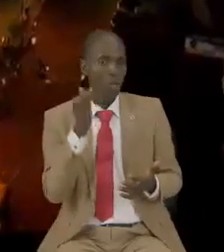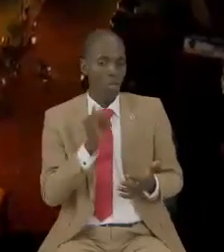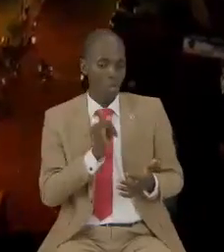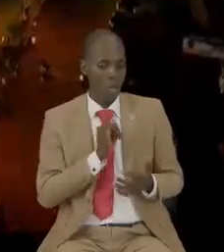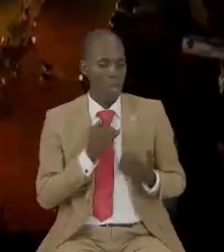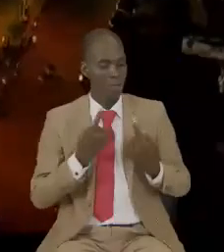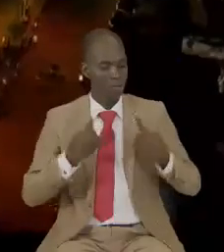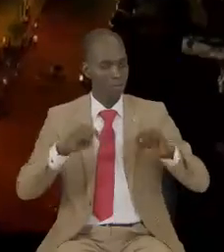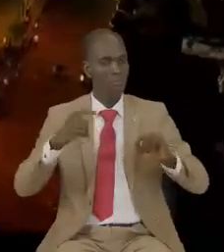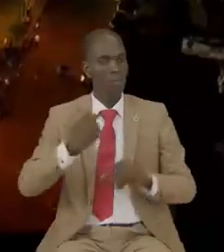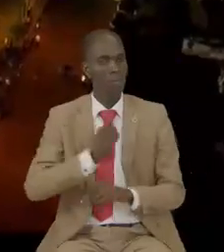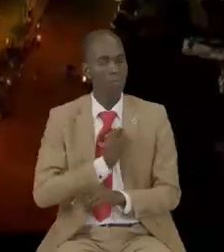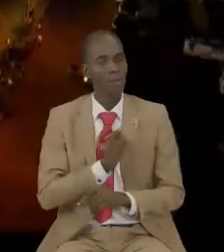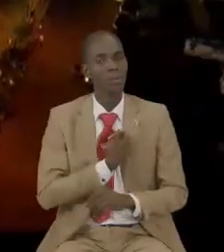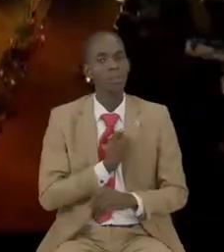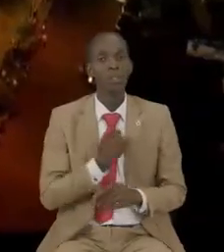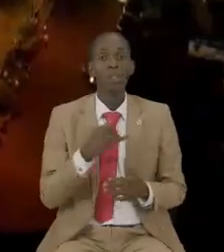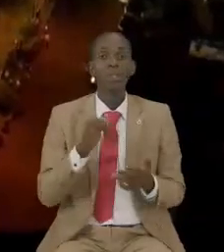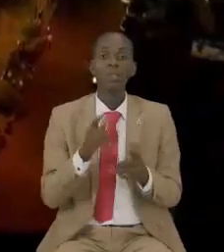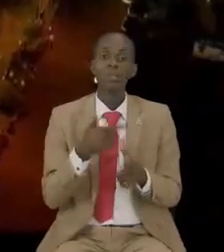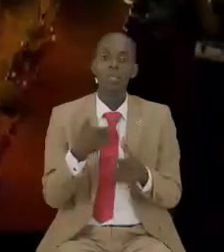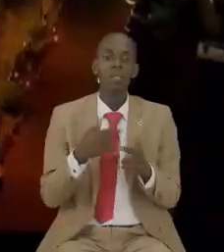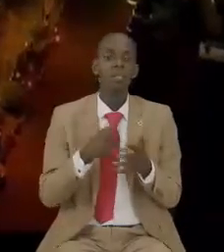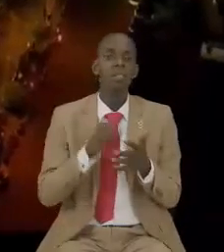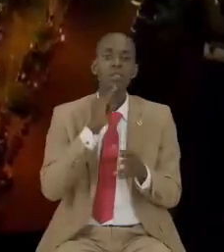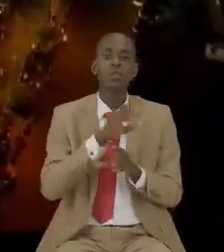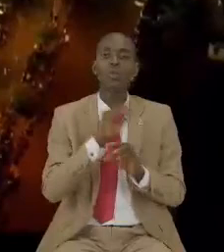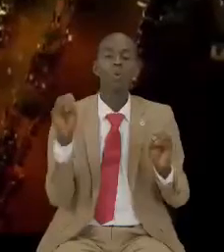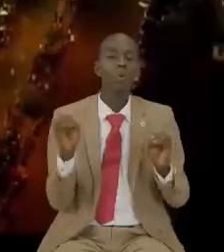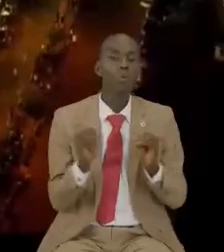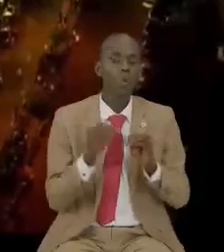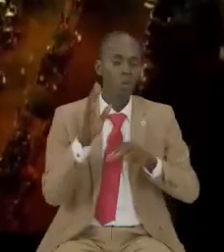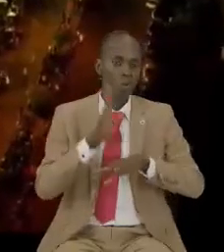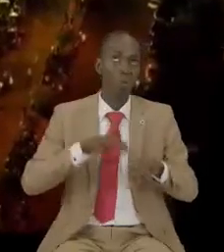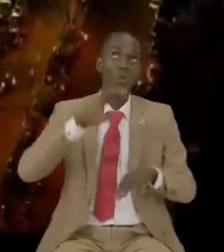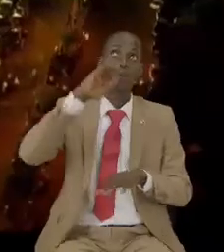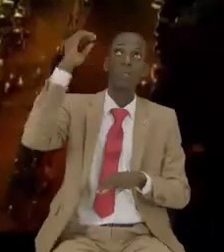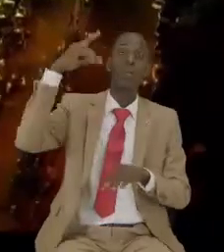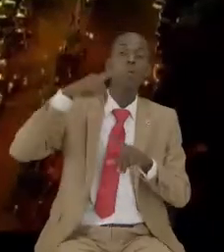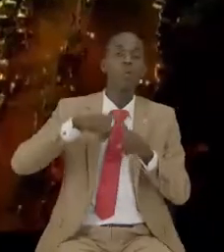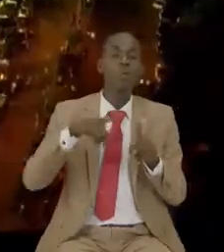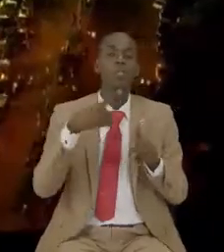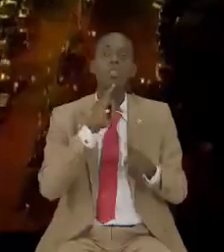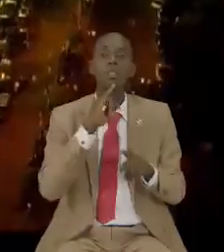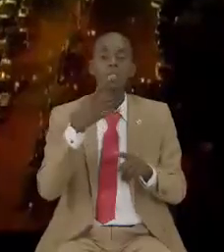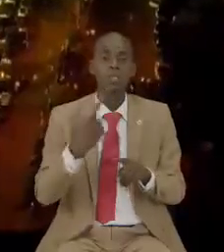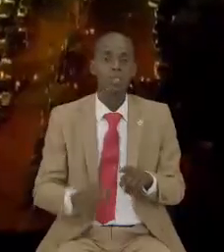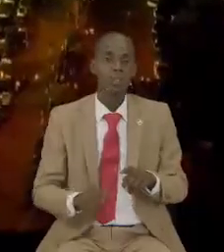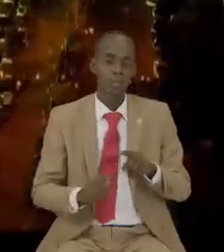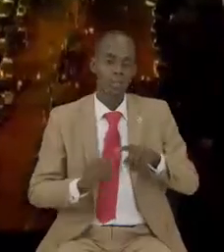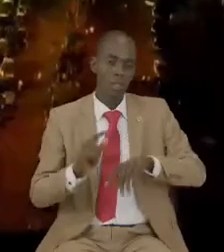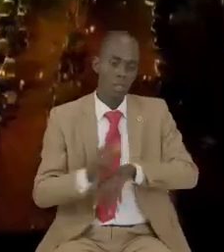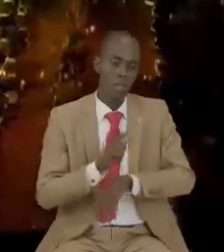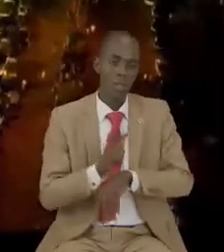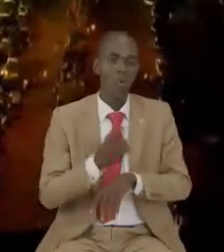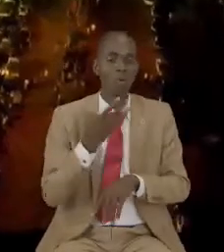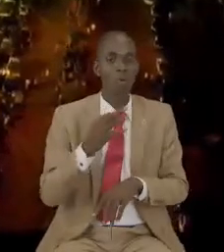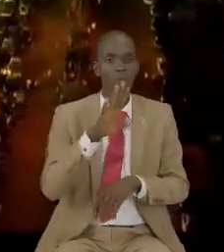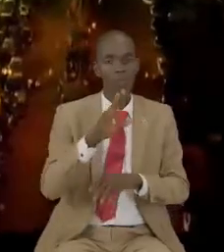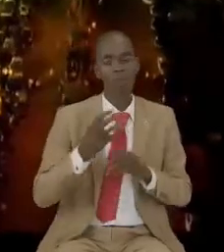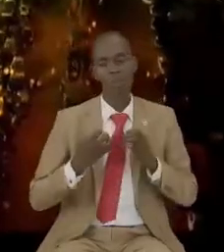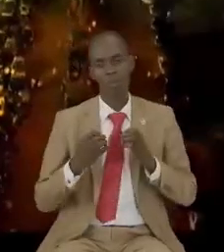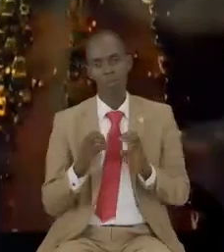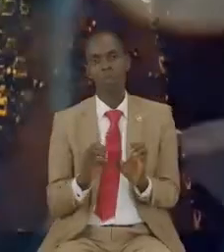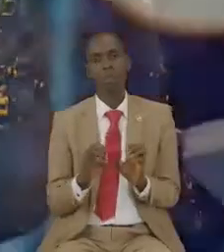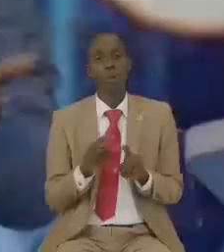tried, it's no more grace, it's the reward of your effort. But when you come